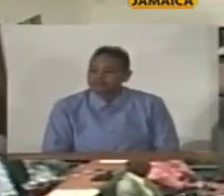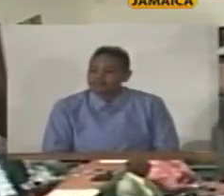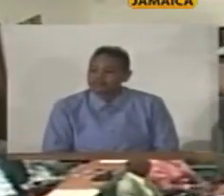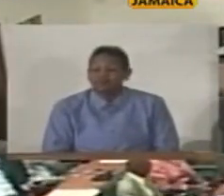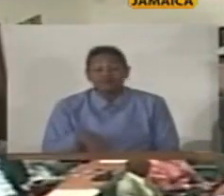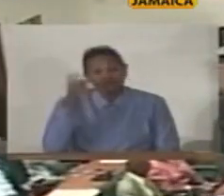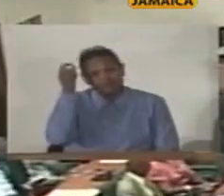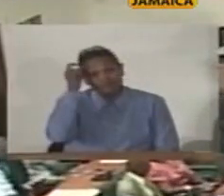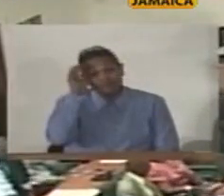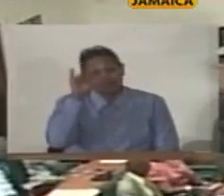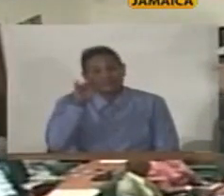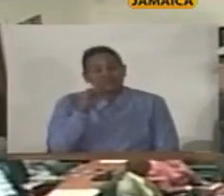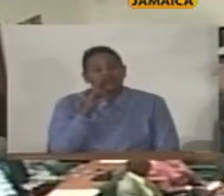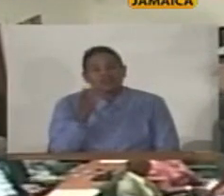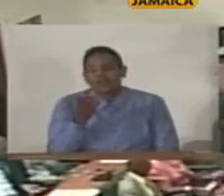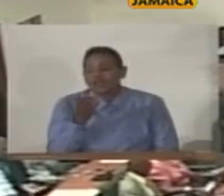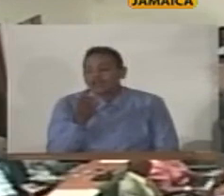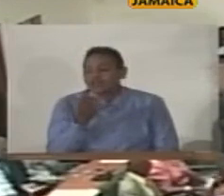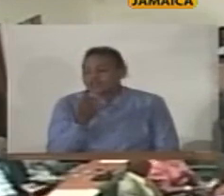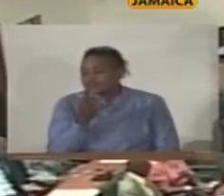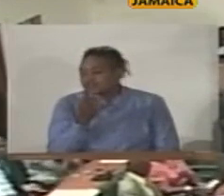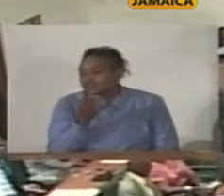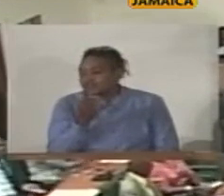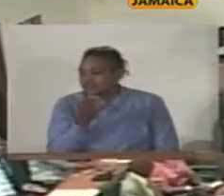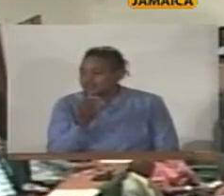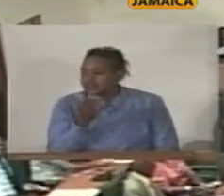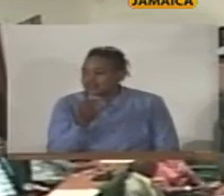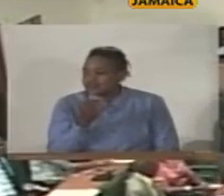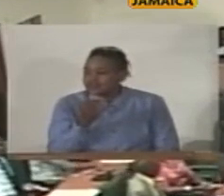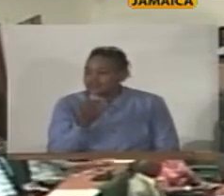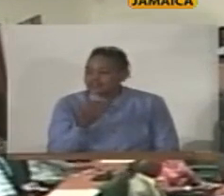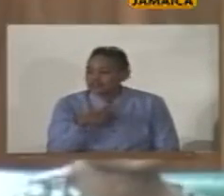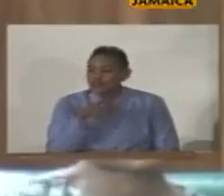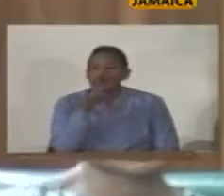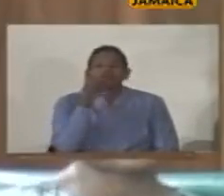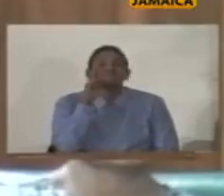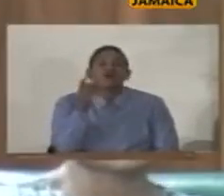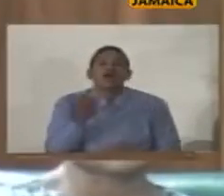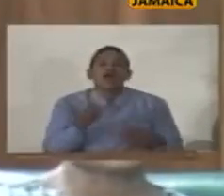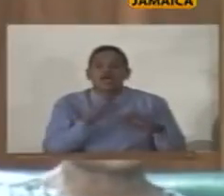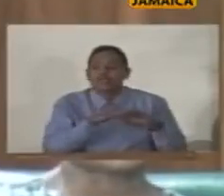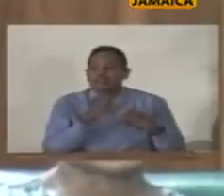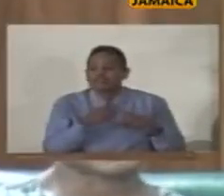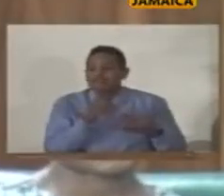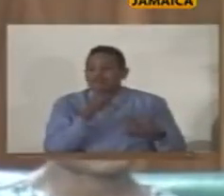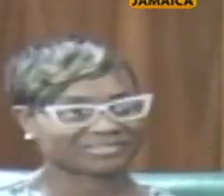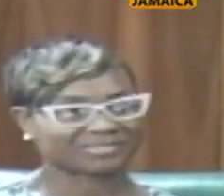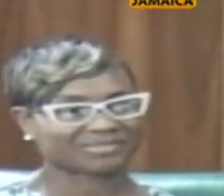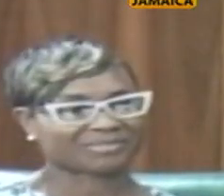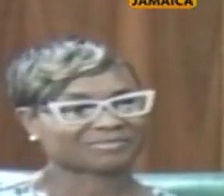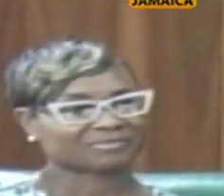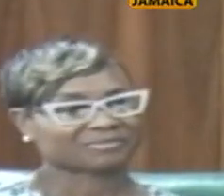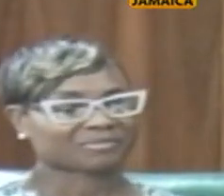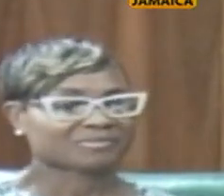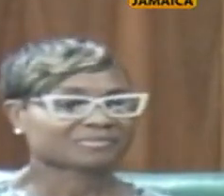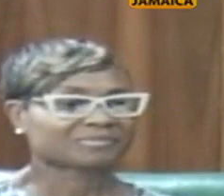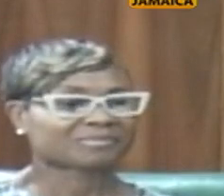however, was not approved. We had asked for an increase from the 20